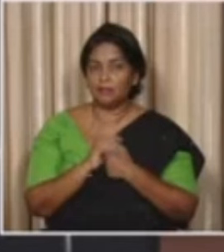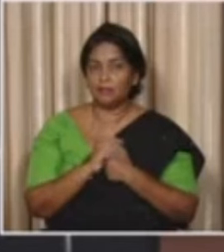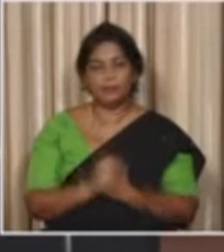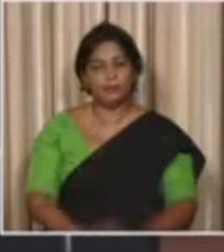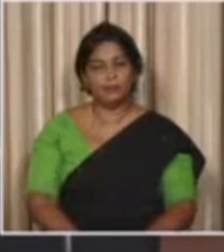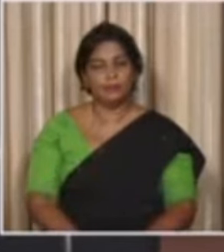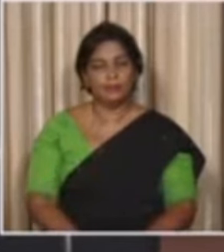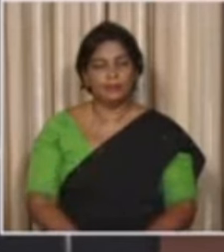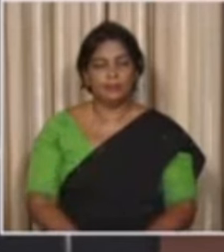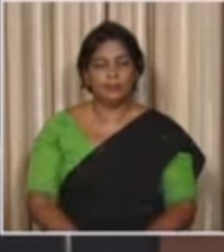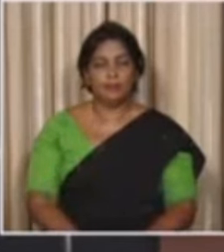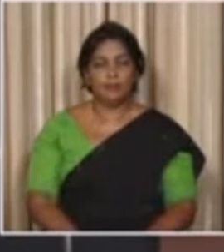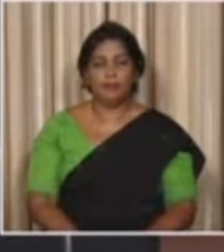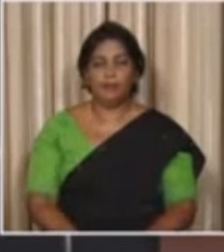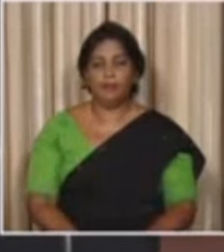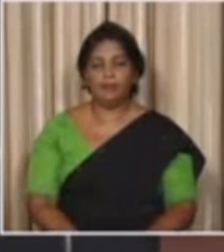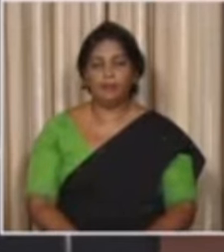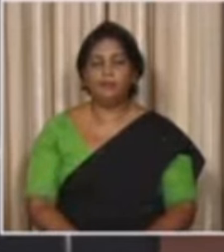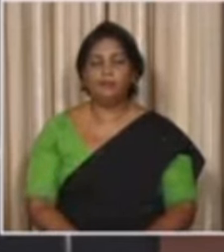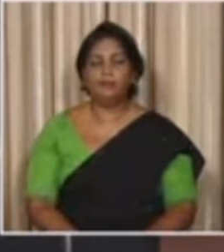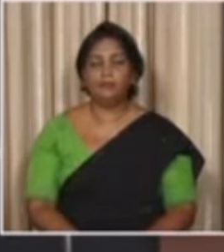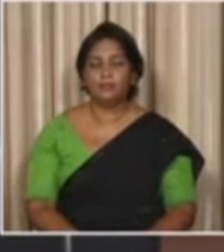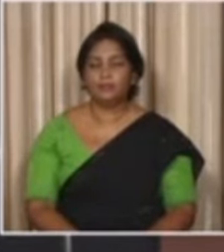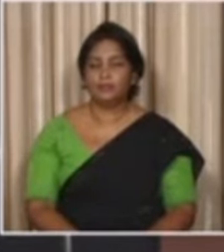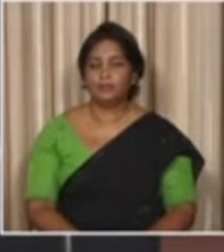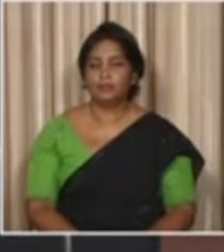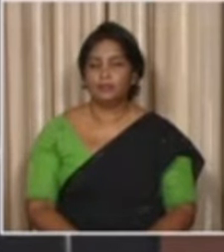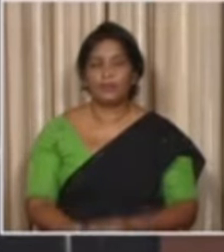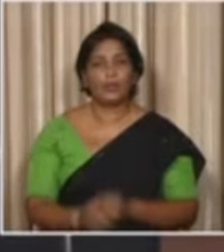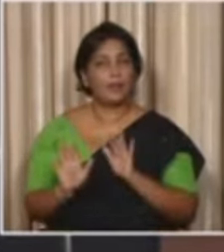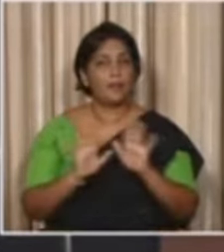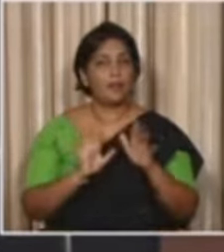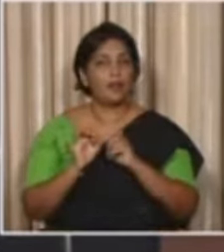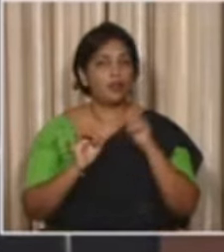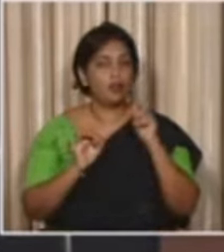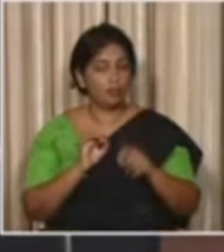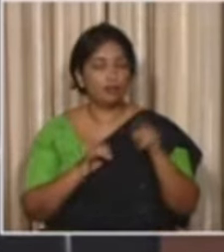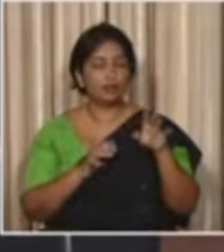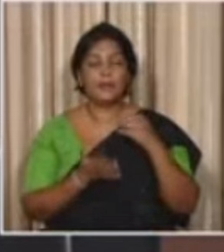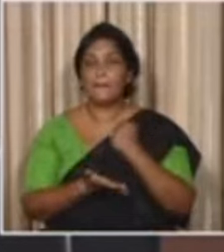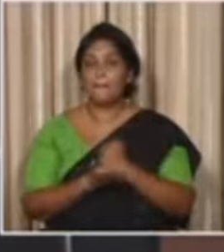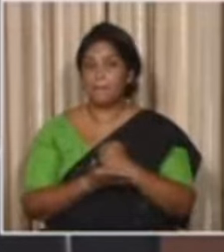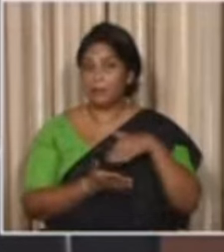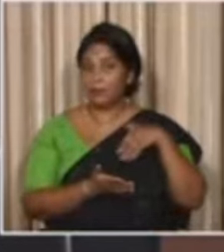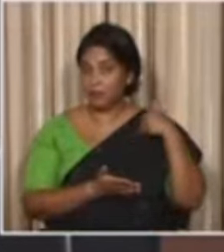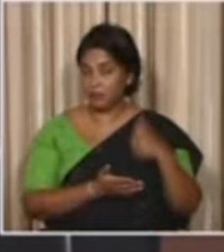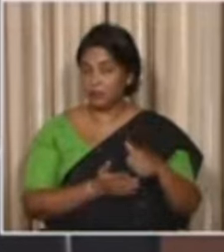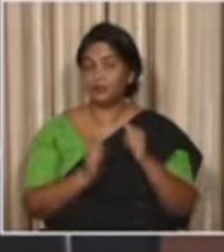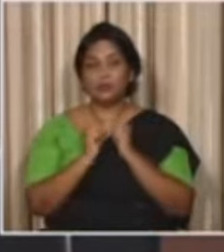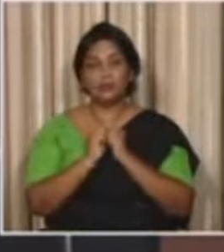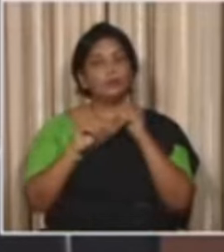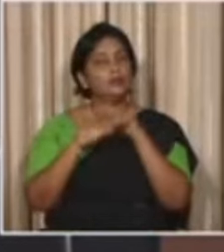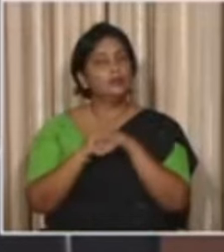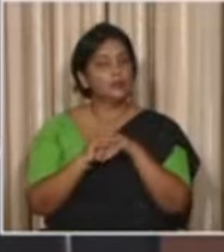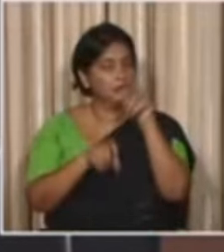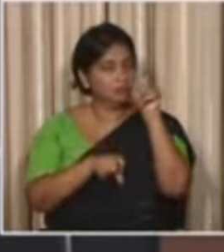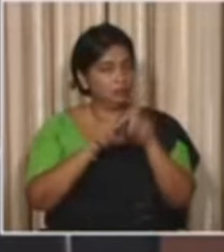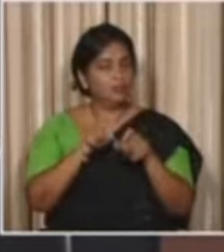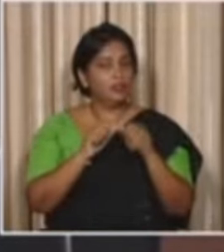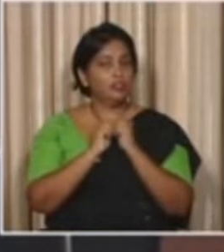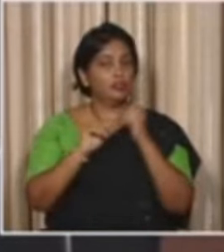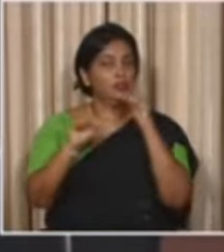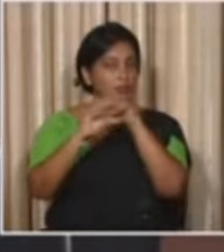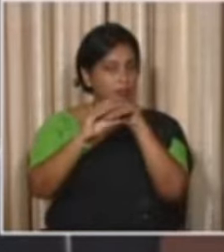ekata. Single yake tiyede. Palaka mandale visin maha banku seva niyuktiyange